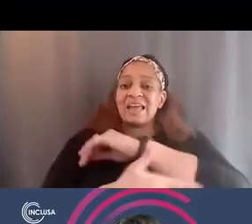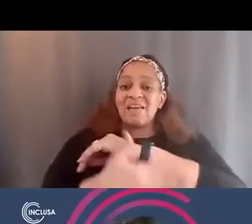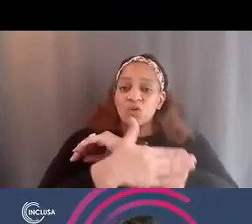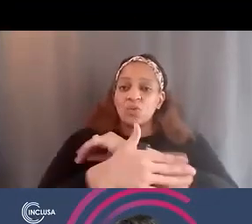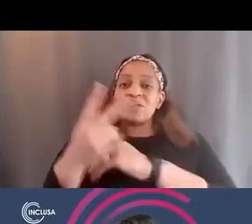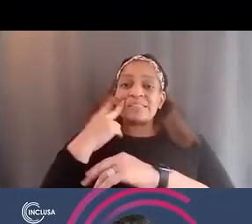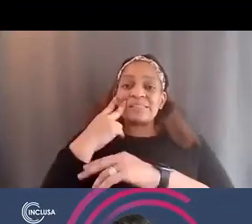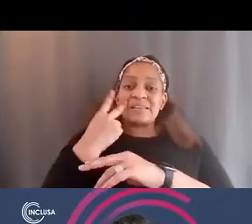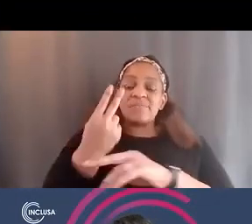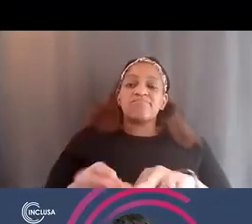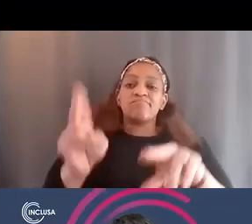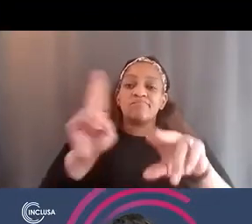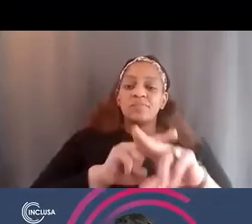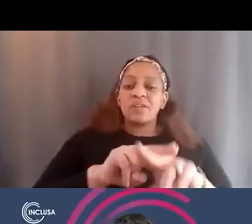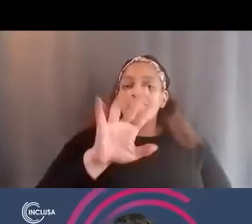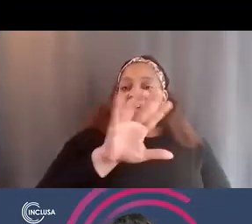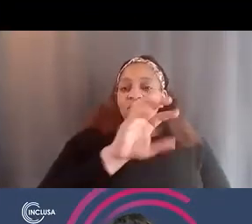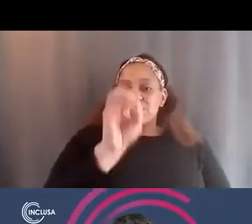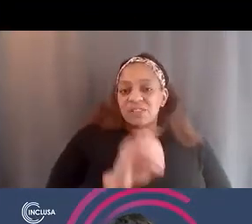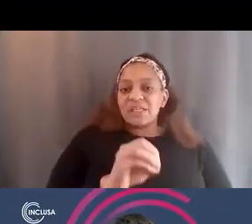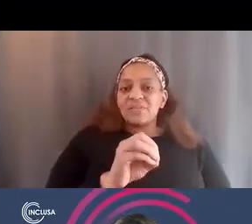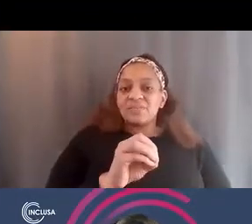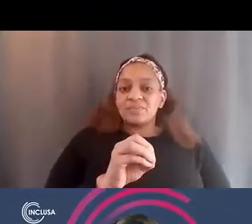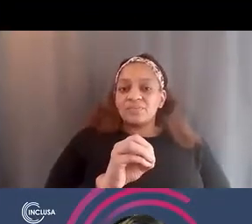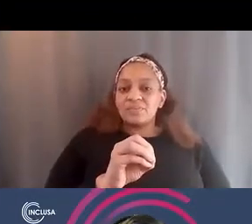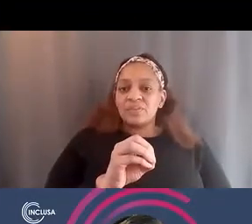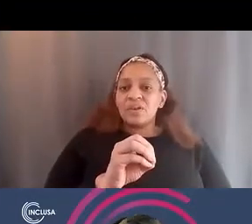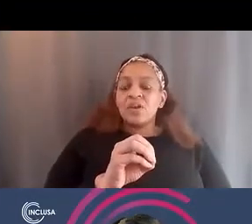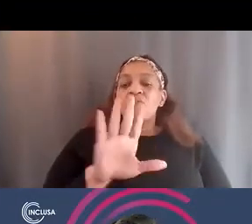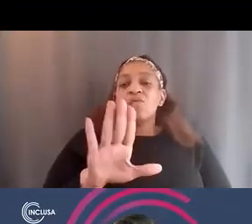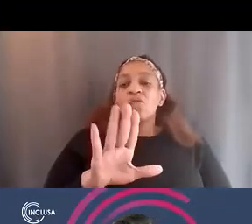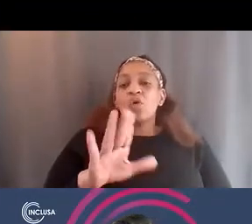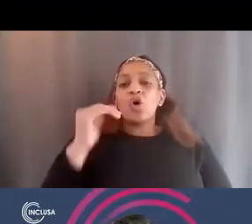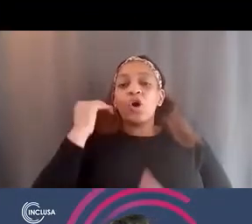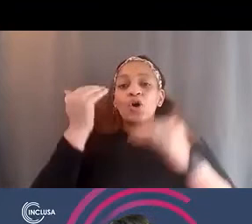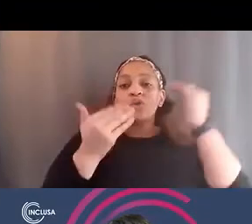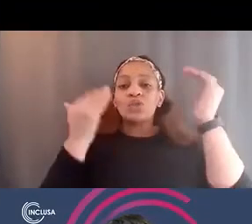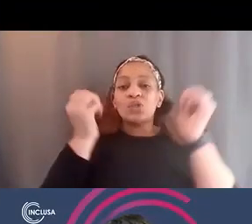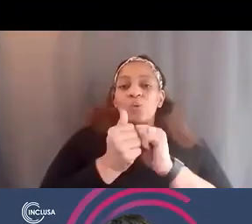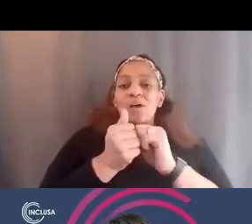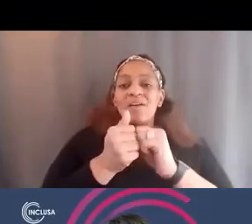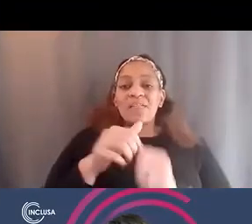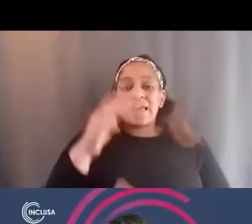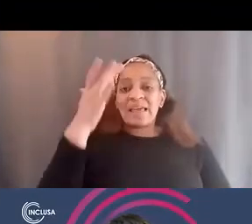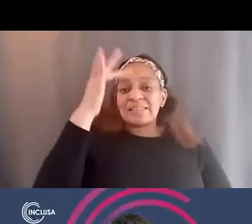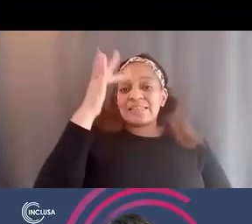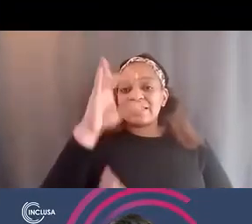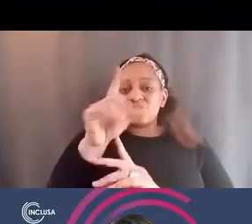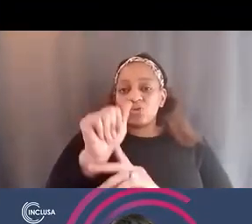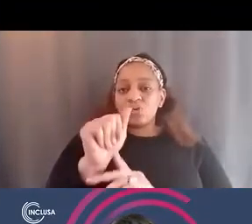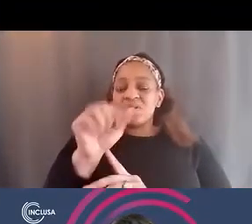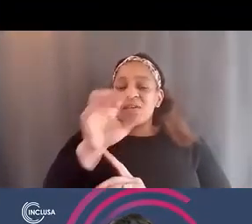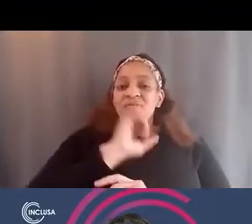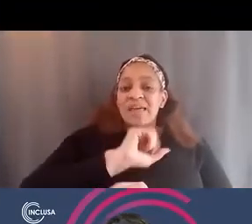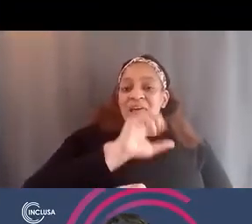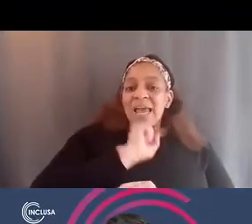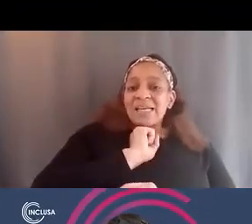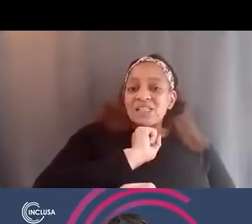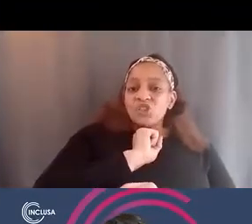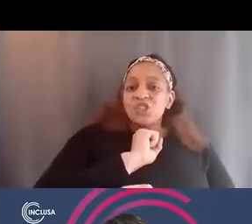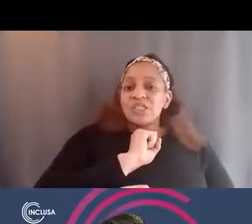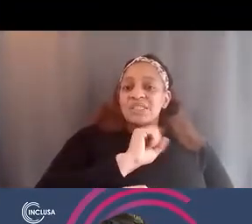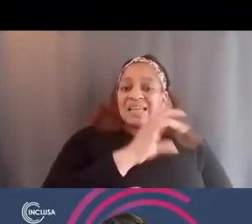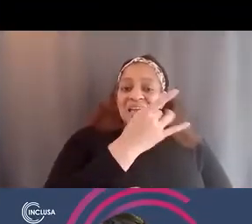5% for adults with intellectual disabilities ages 18 to 64. So significant